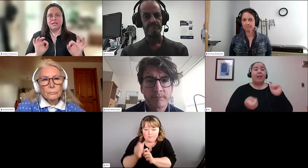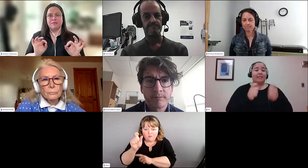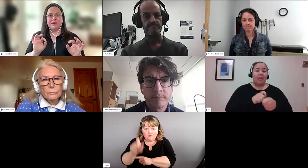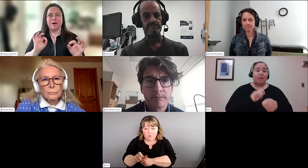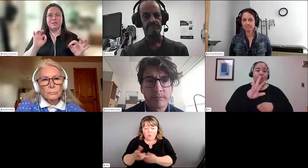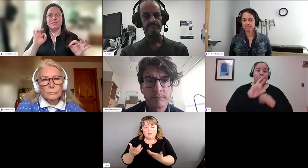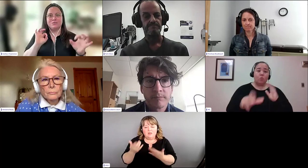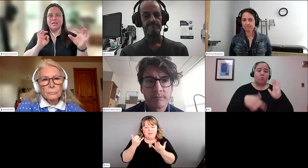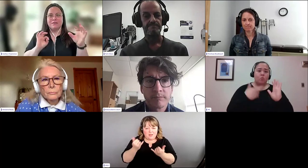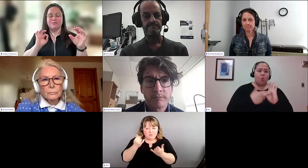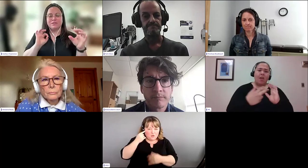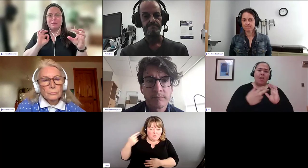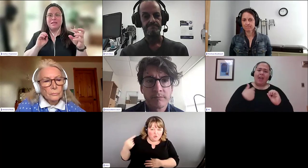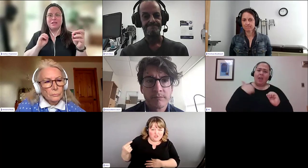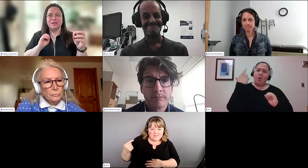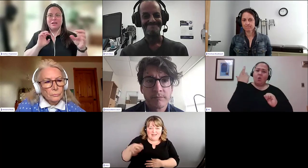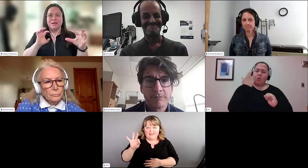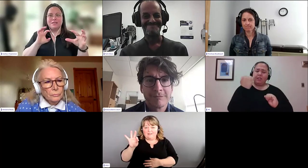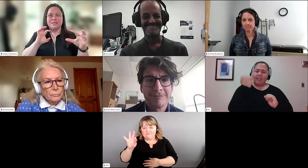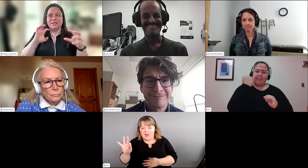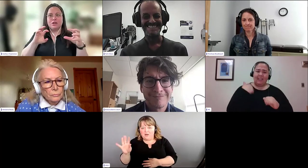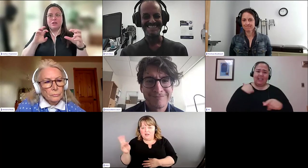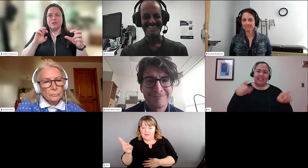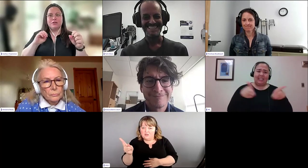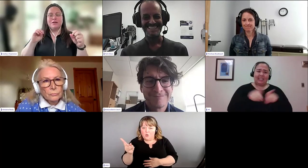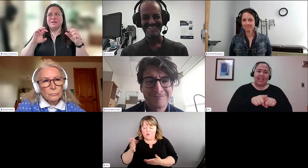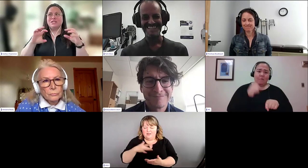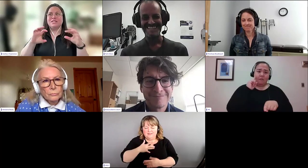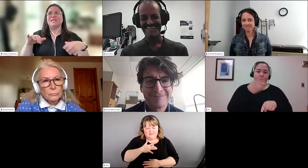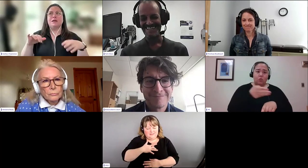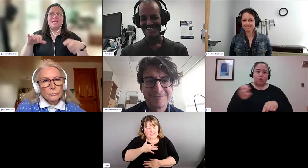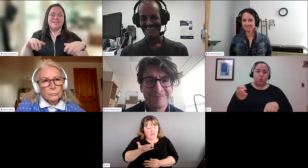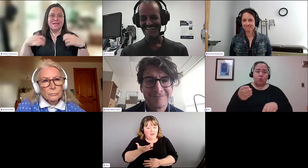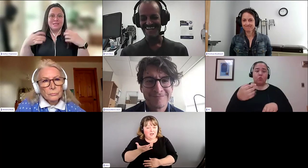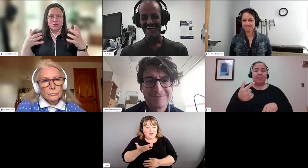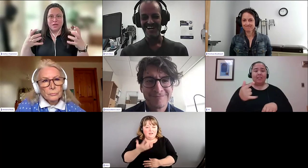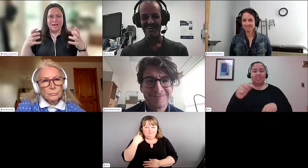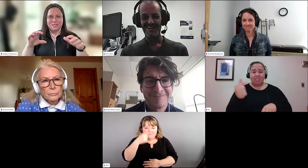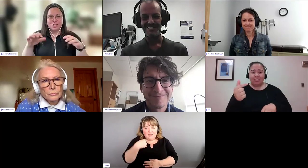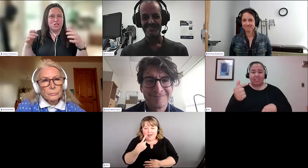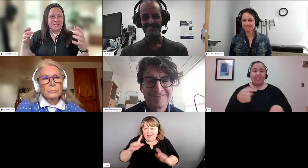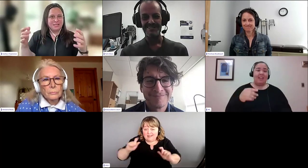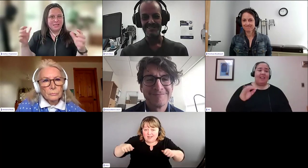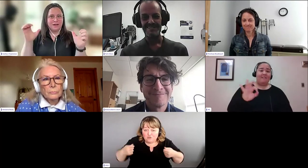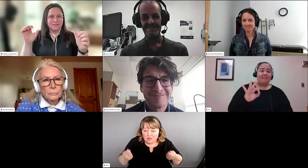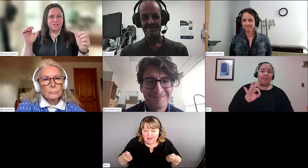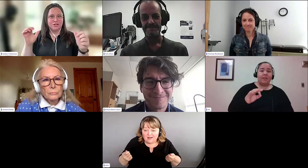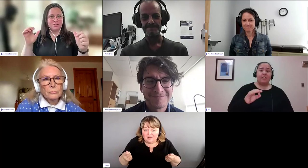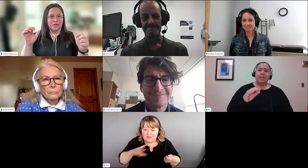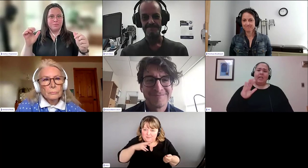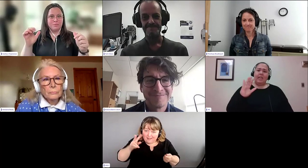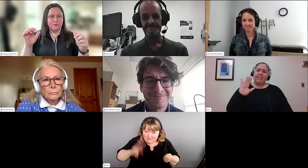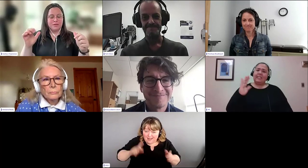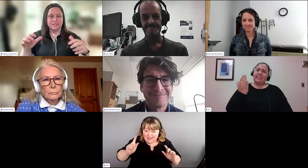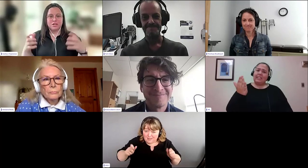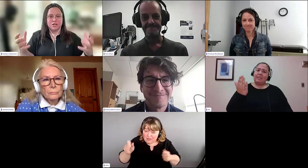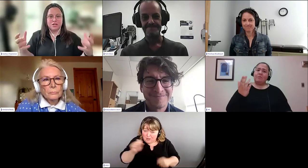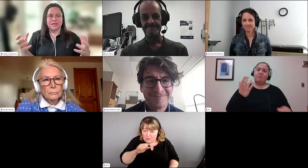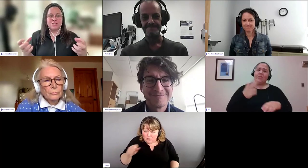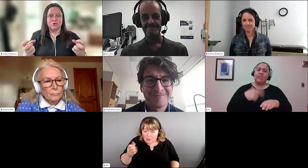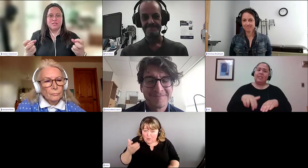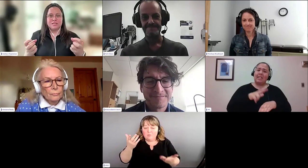wondered if it's the same thing for you, Ghislaine and Farron, if It seems to be natural.